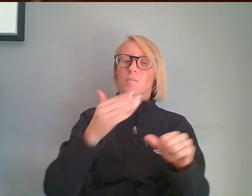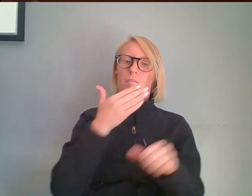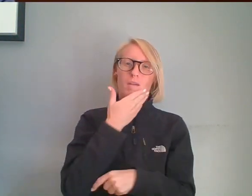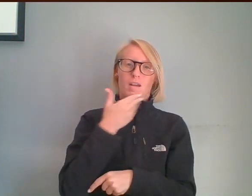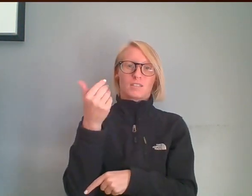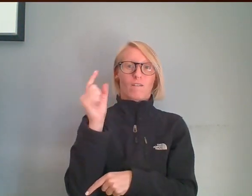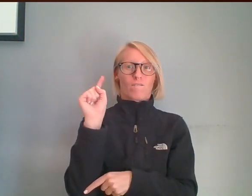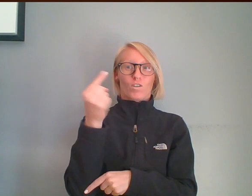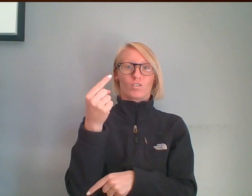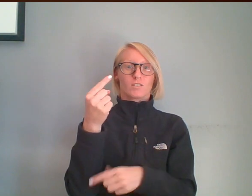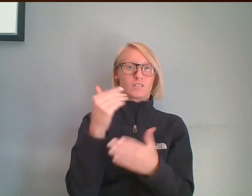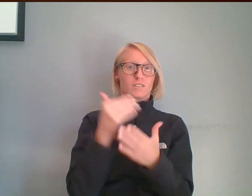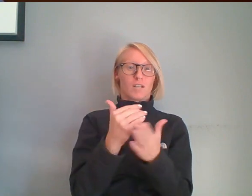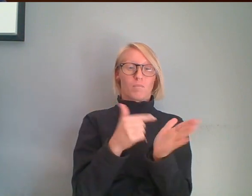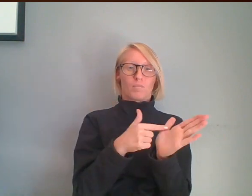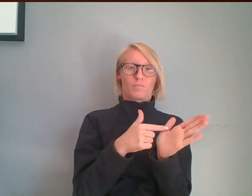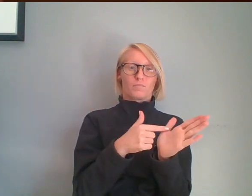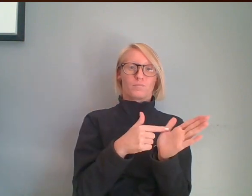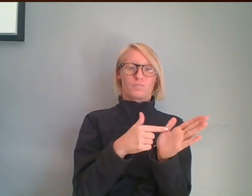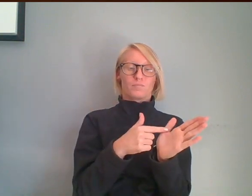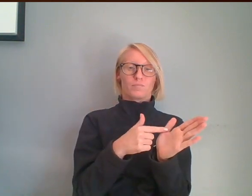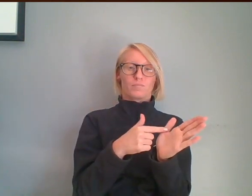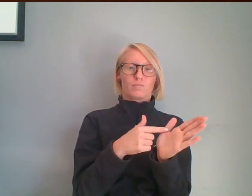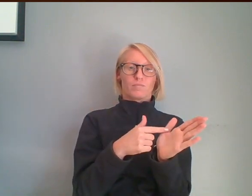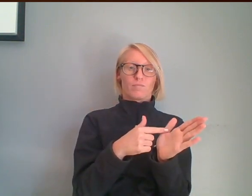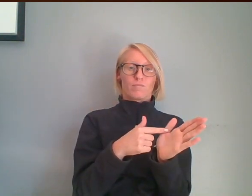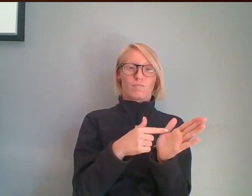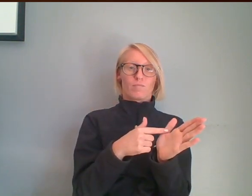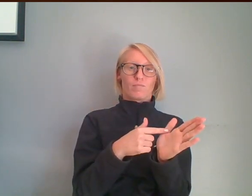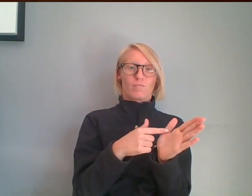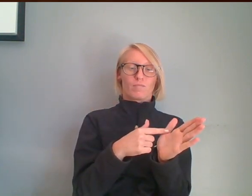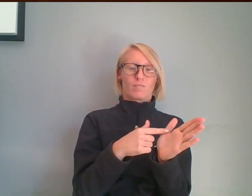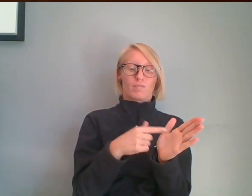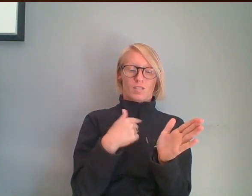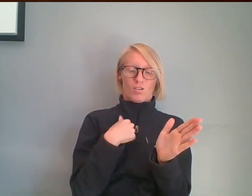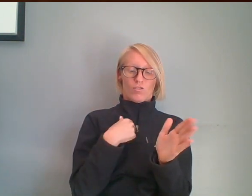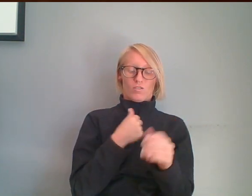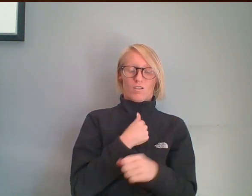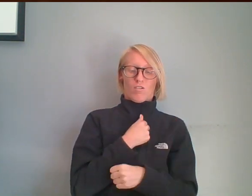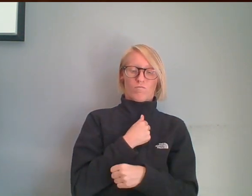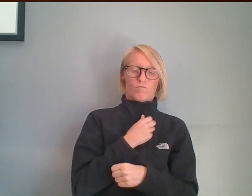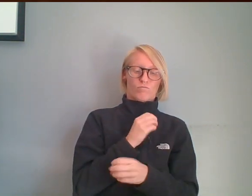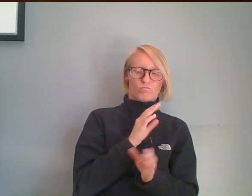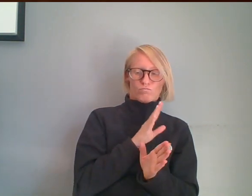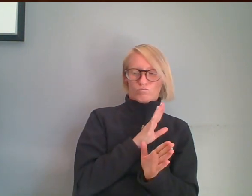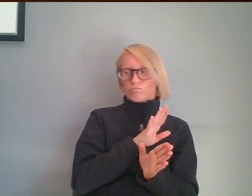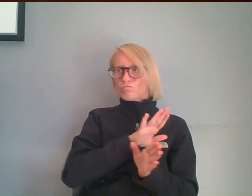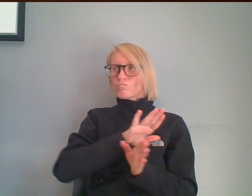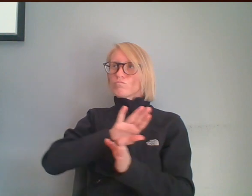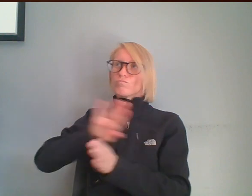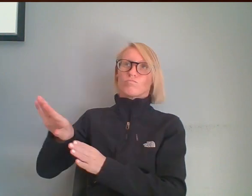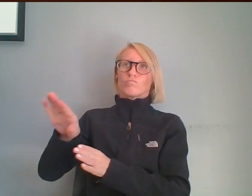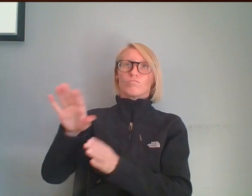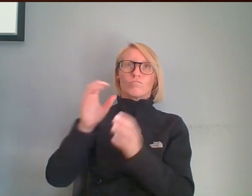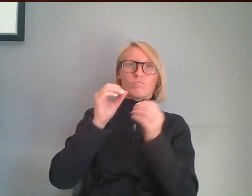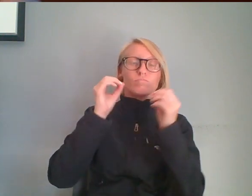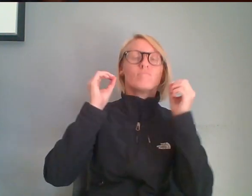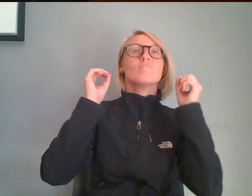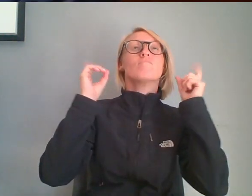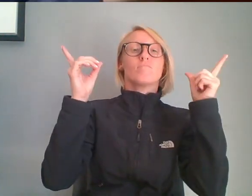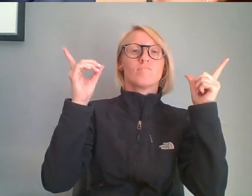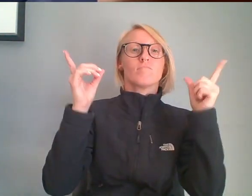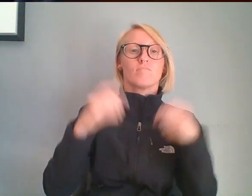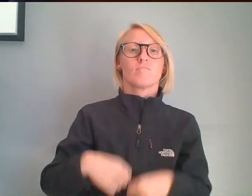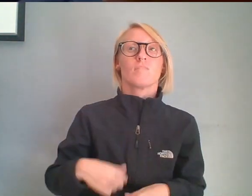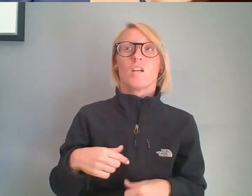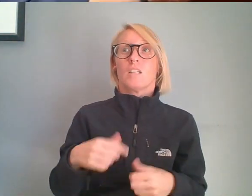first step in our process, is to get ourselves out of the way. Easier said than done. Most of